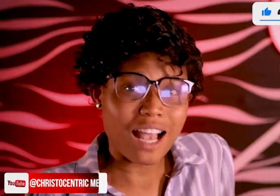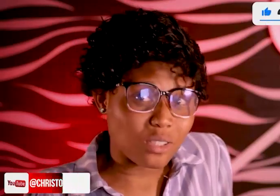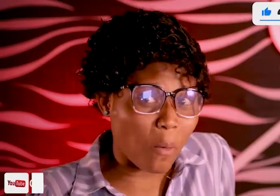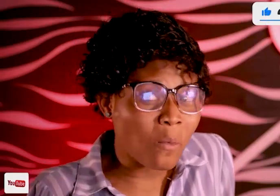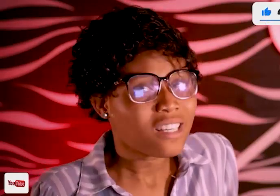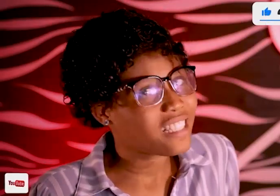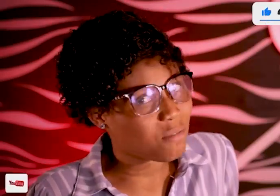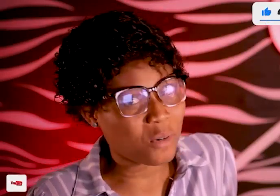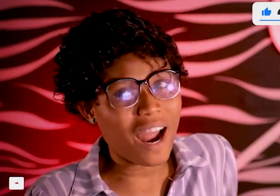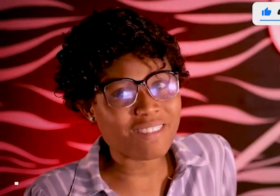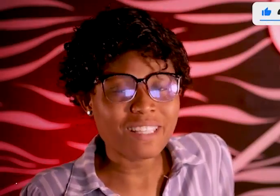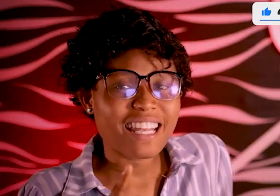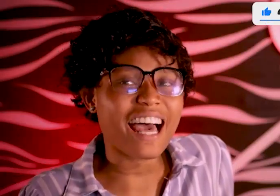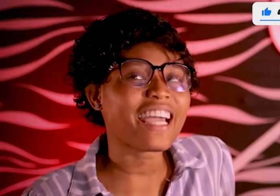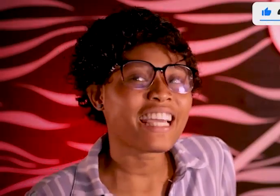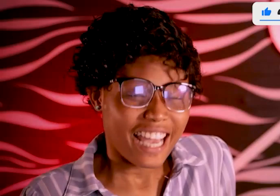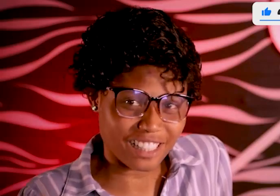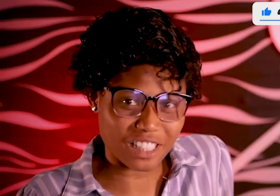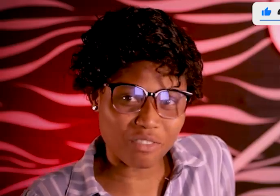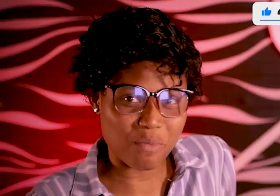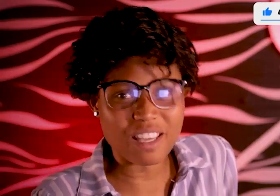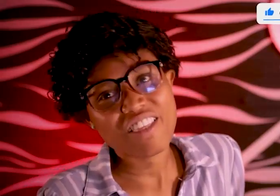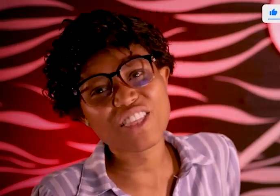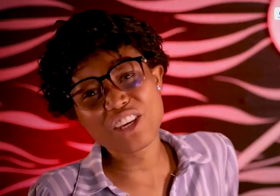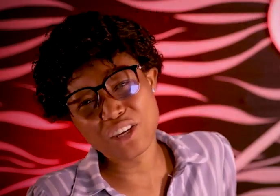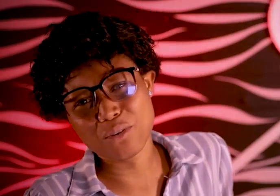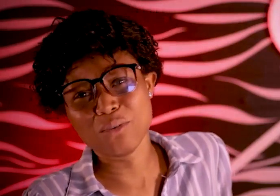too. And so, subscribe, like, and share for me. Thank you.